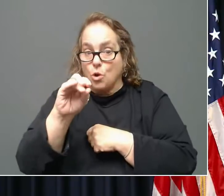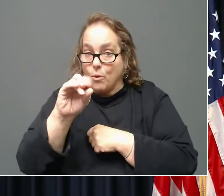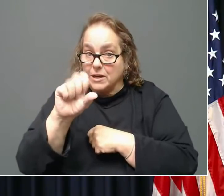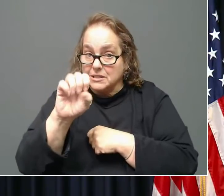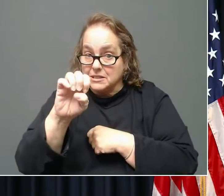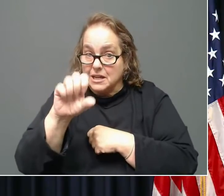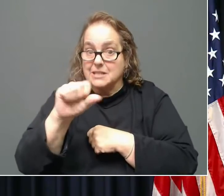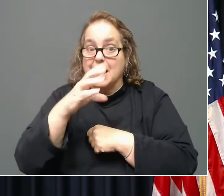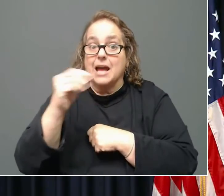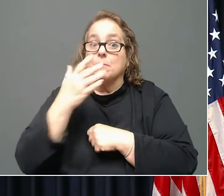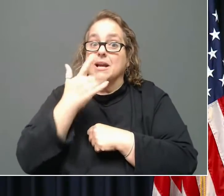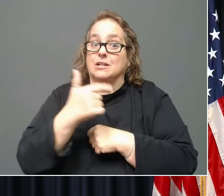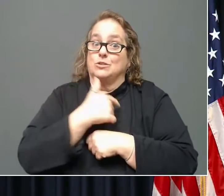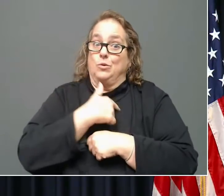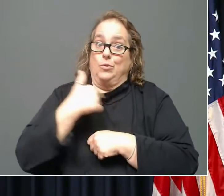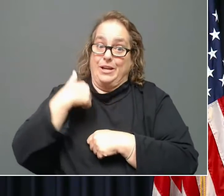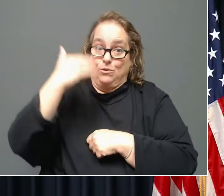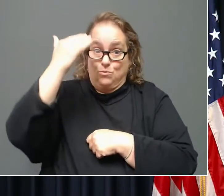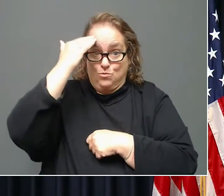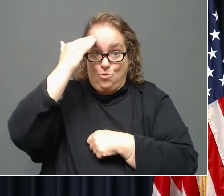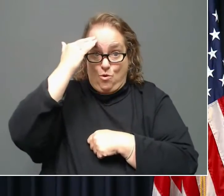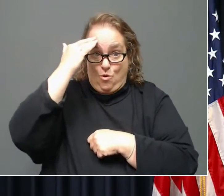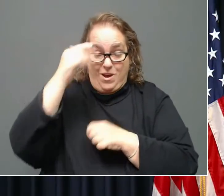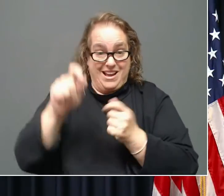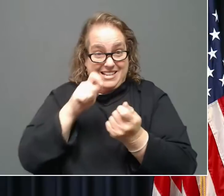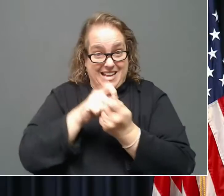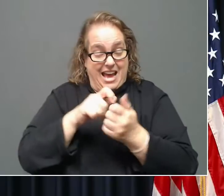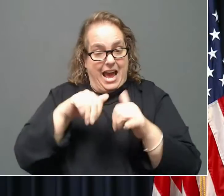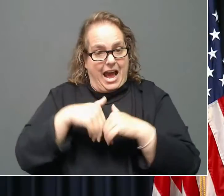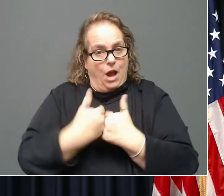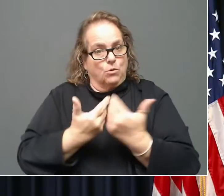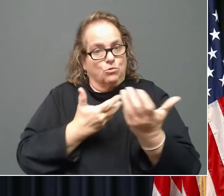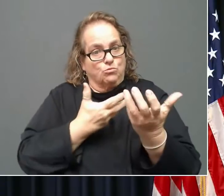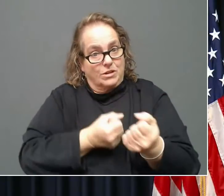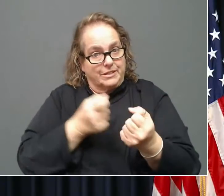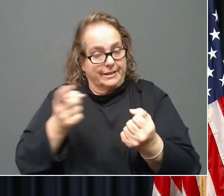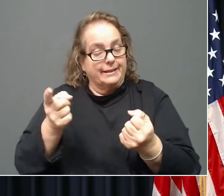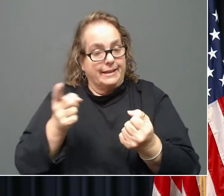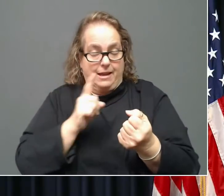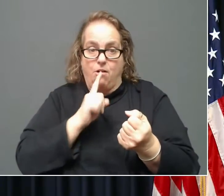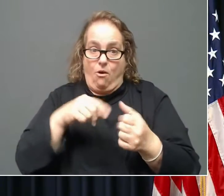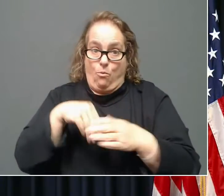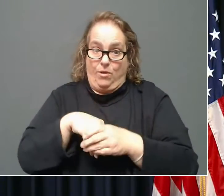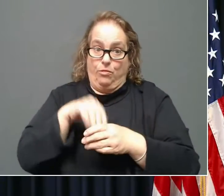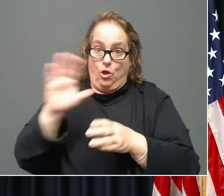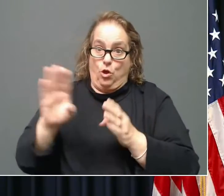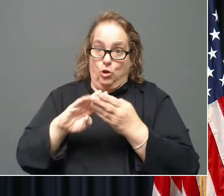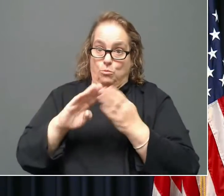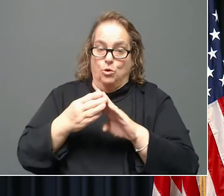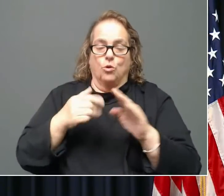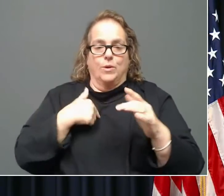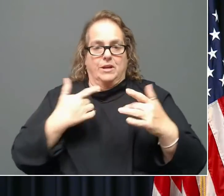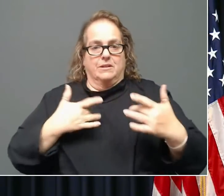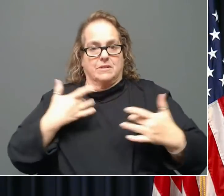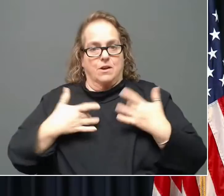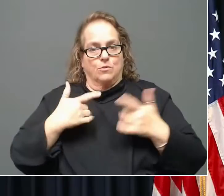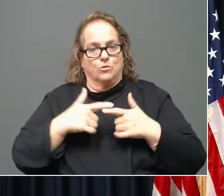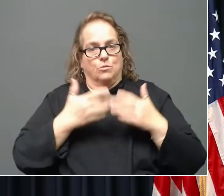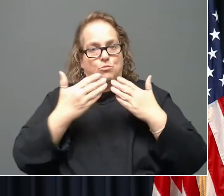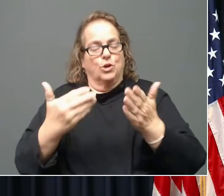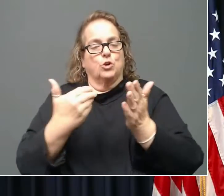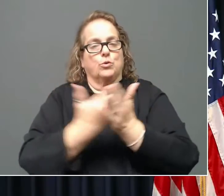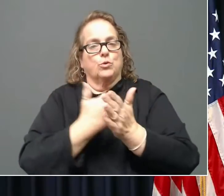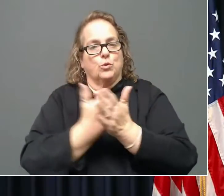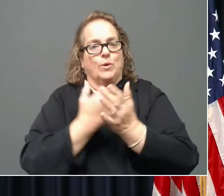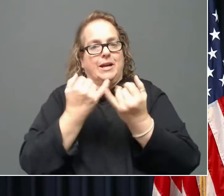we know exactly how trusted they are in their community. We're excited about bringing these new independent pharmacies